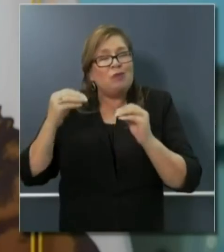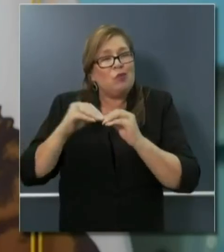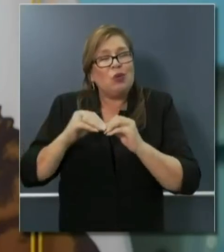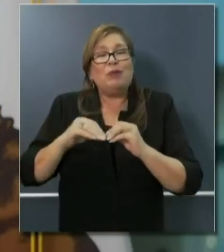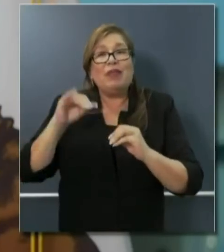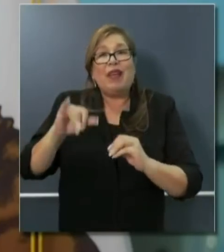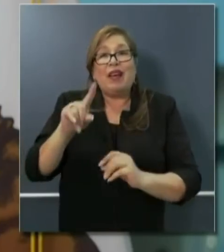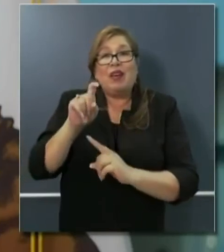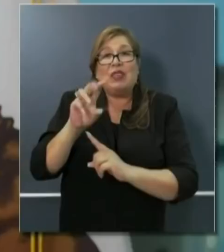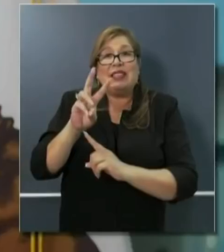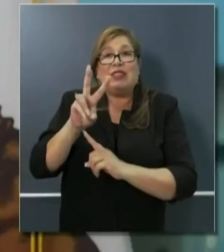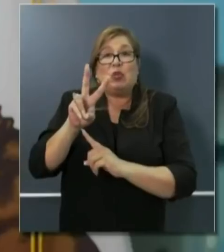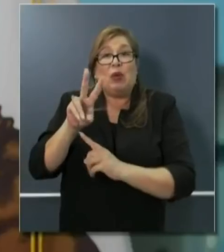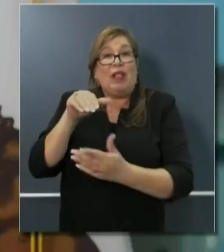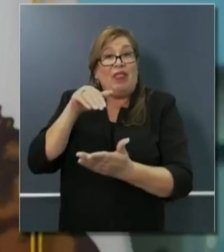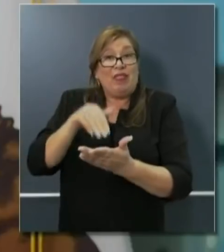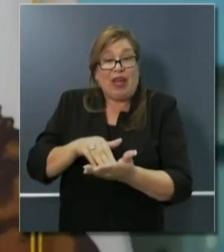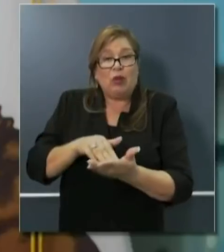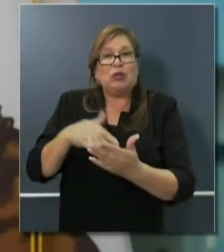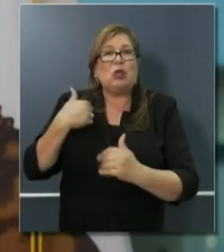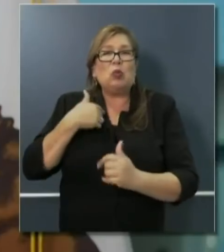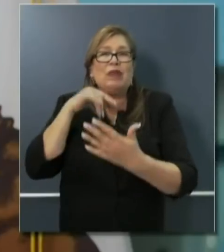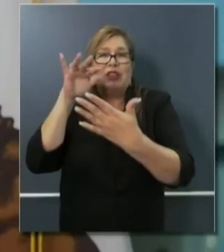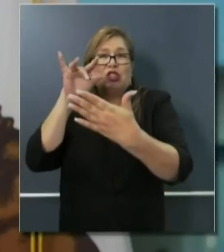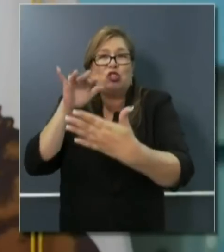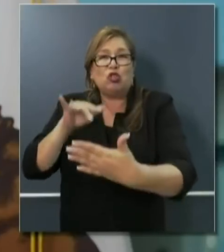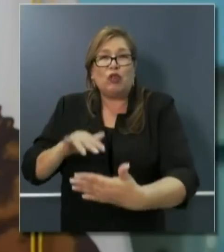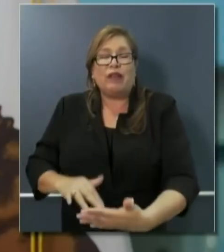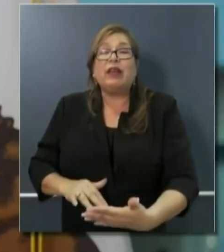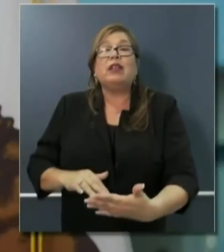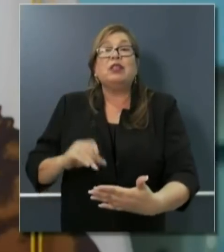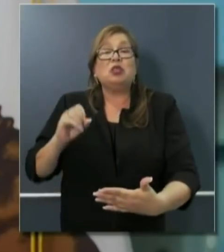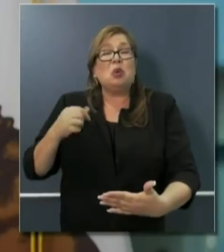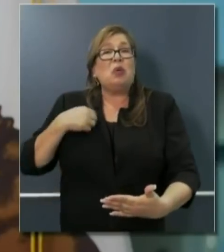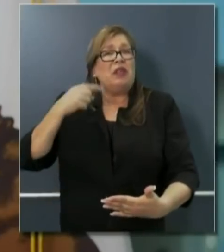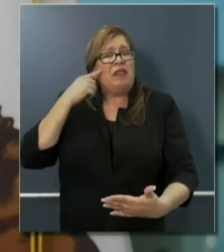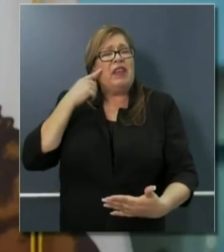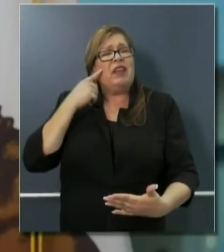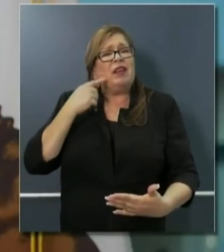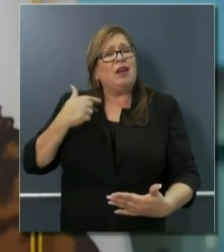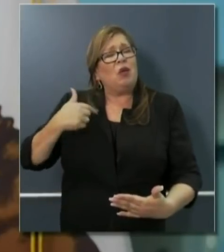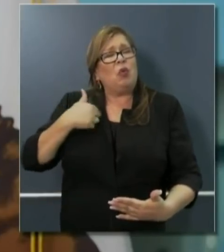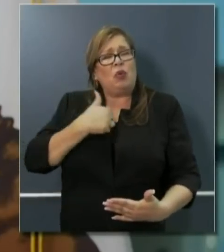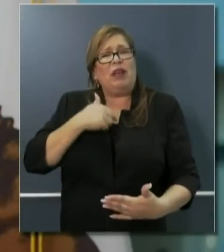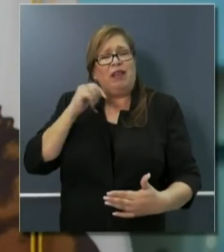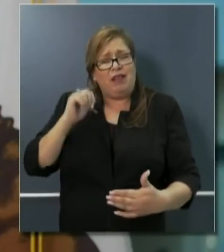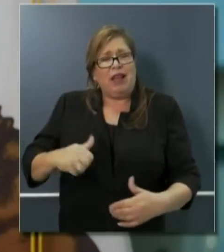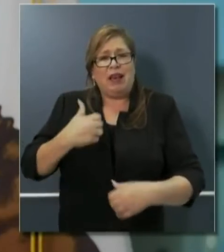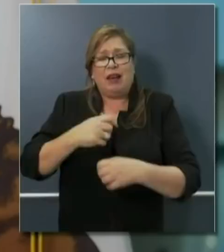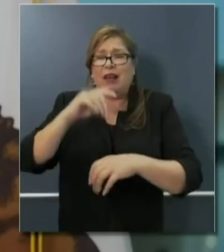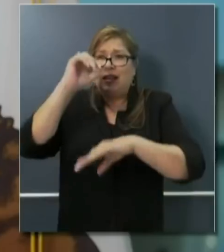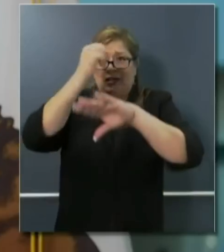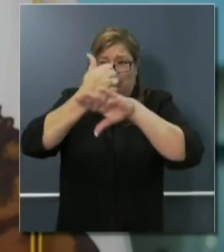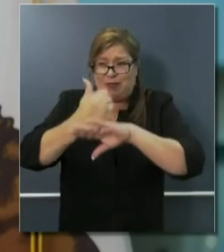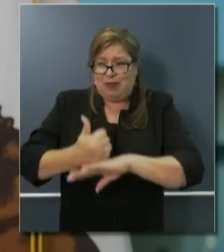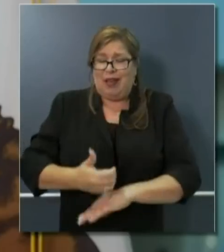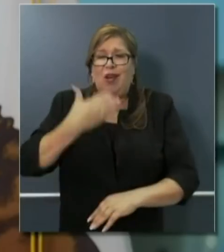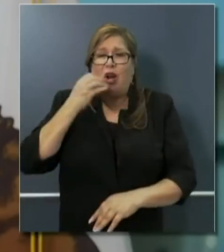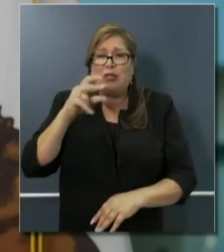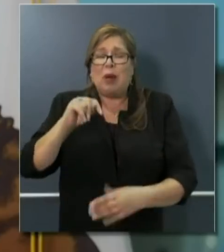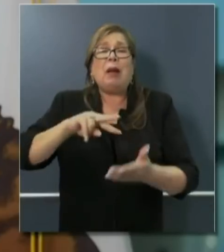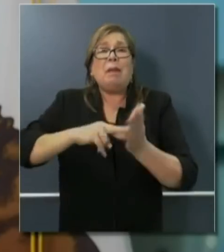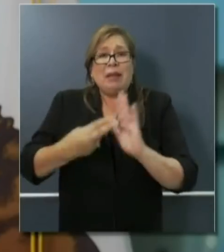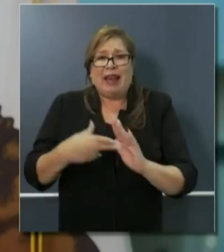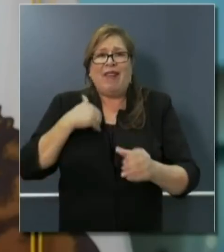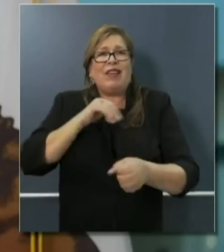that 162,000 number, on a survey. So we think we're actually closer than even that survey may suggest. But those